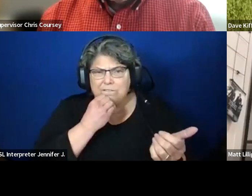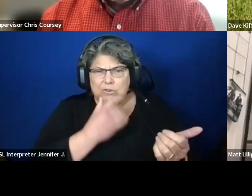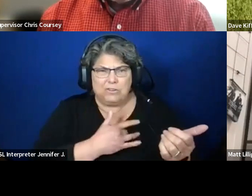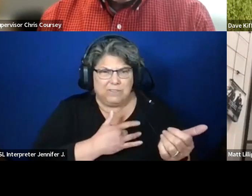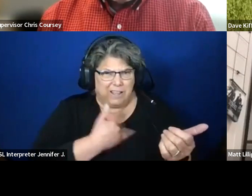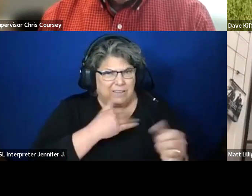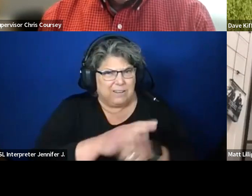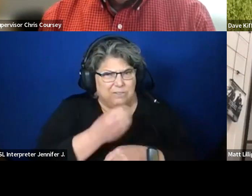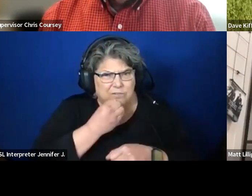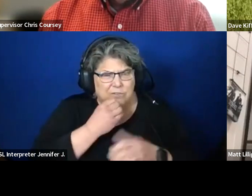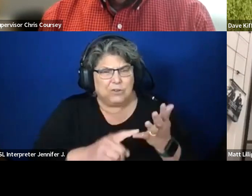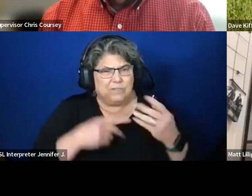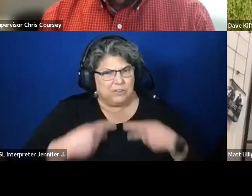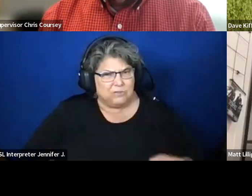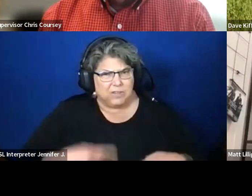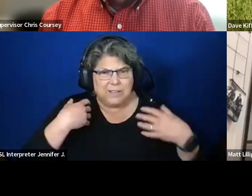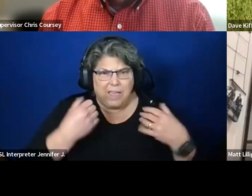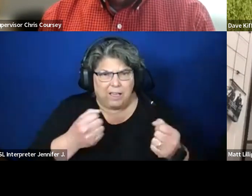there are physical health needs,